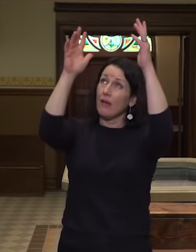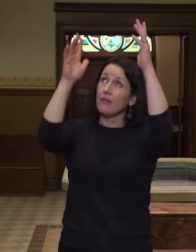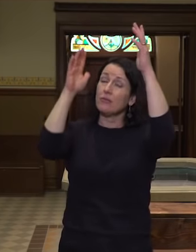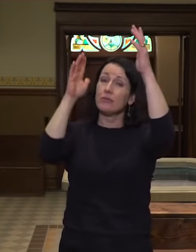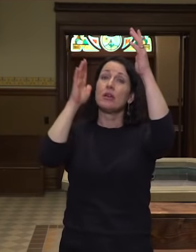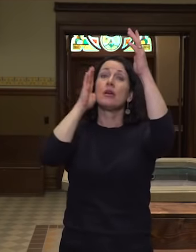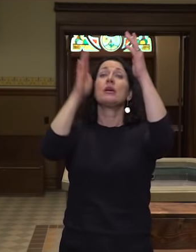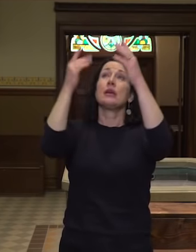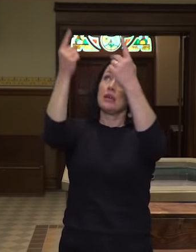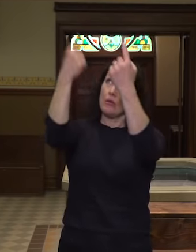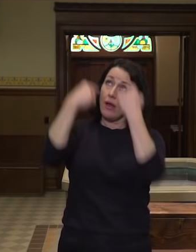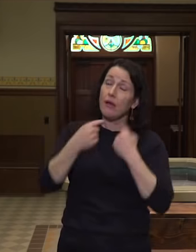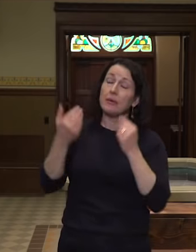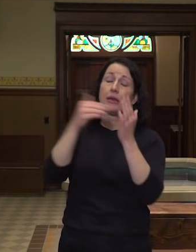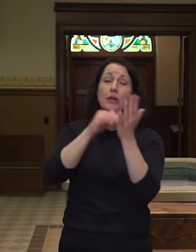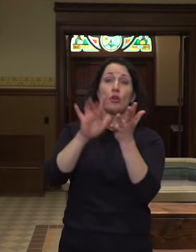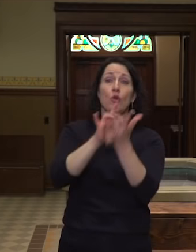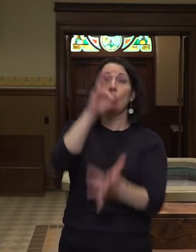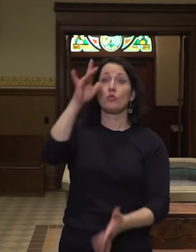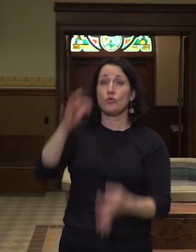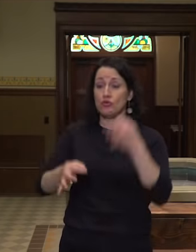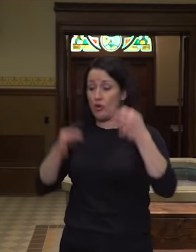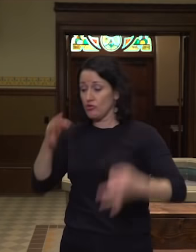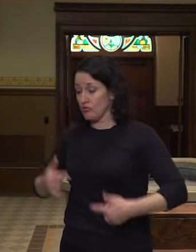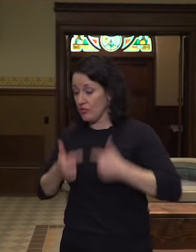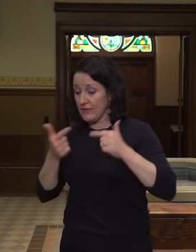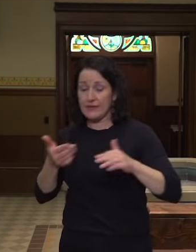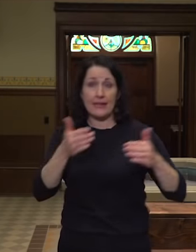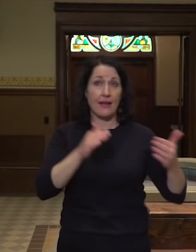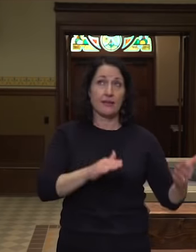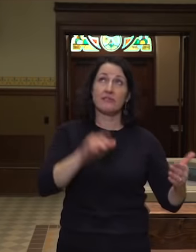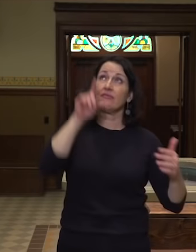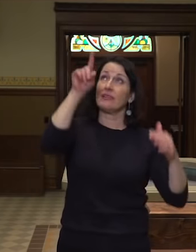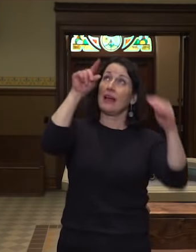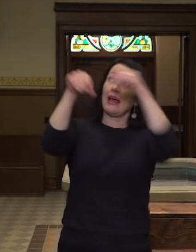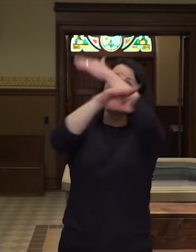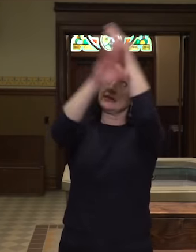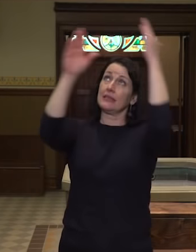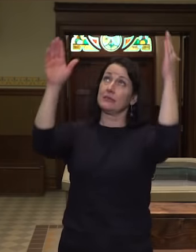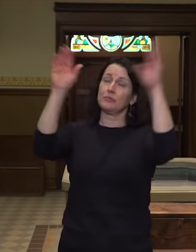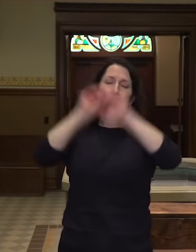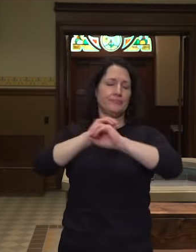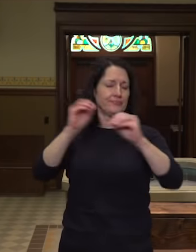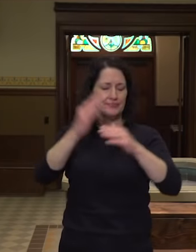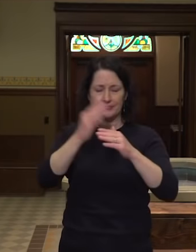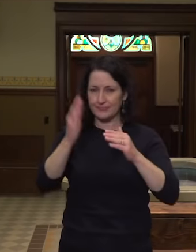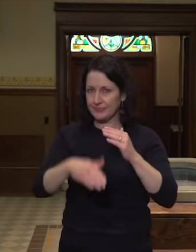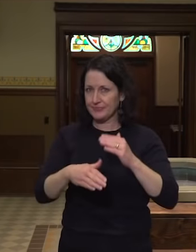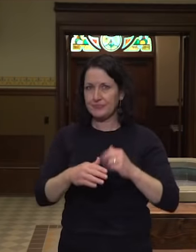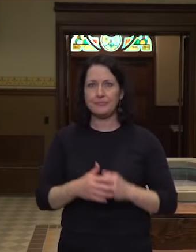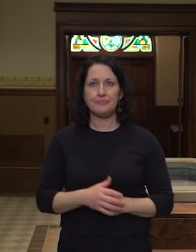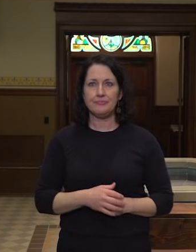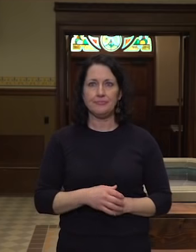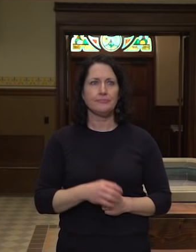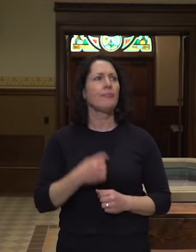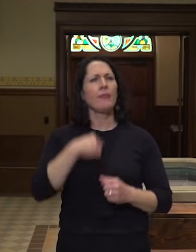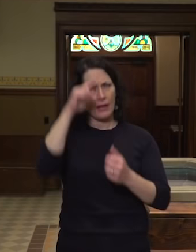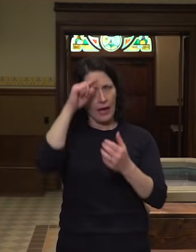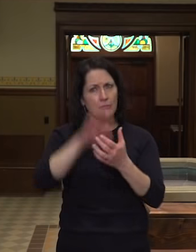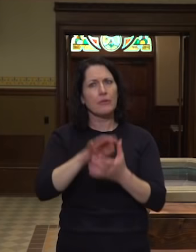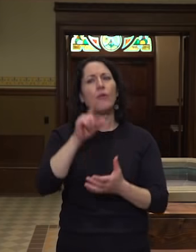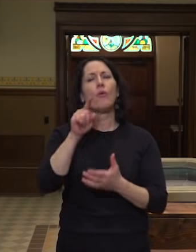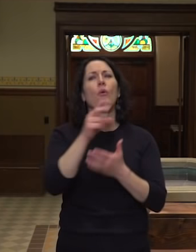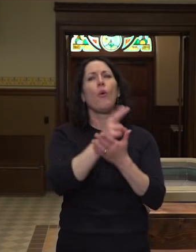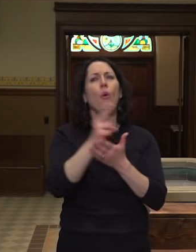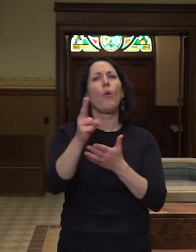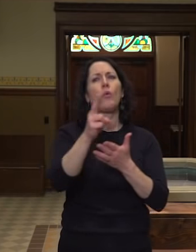of the Father. He will come again in glory to judge the living and the dead, and his kingdom will have no end. I